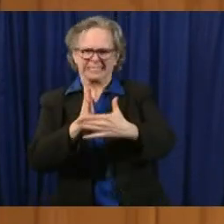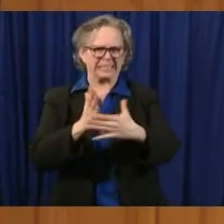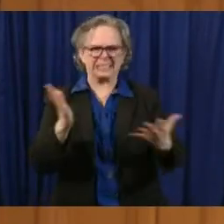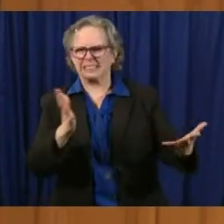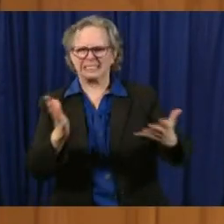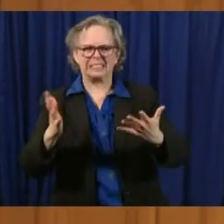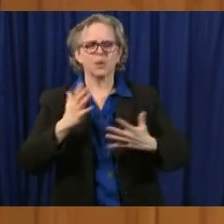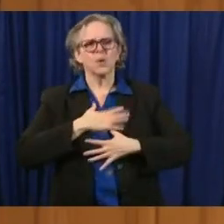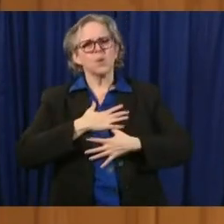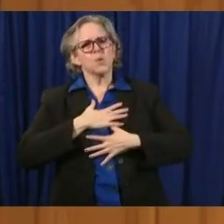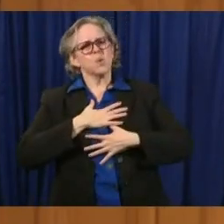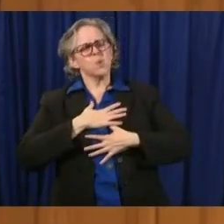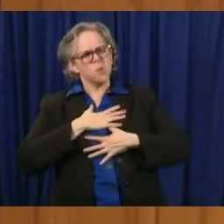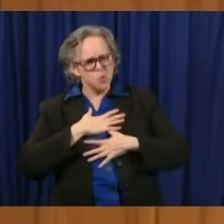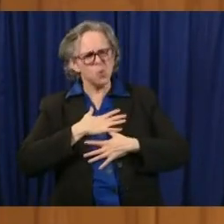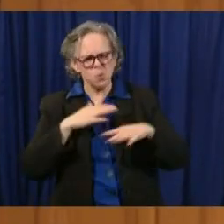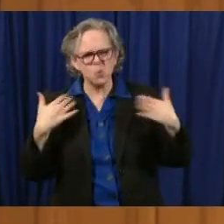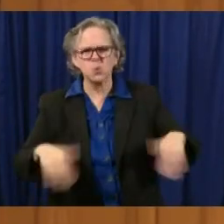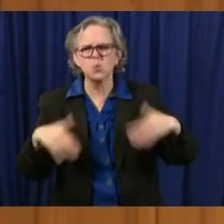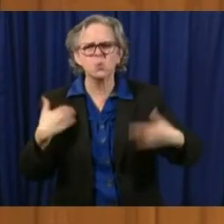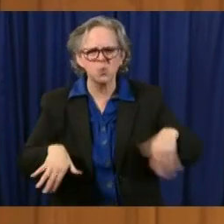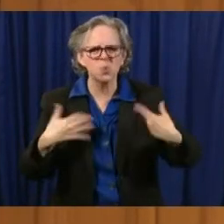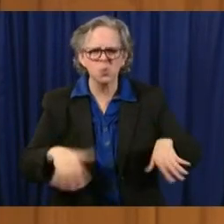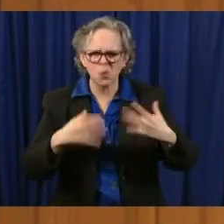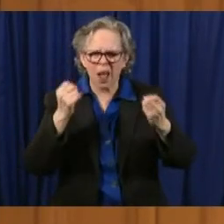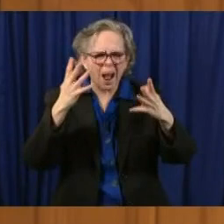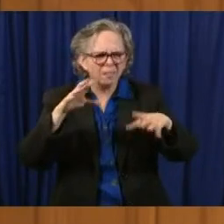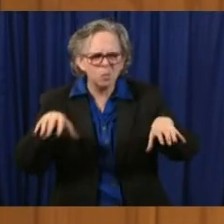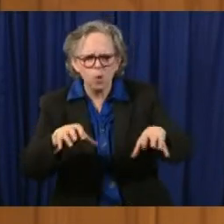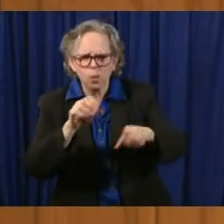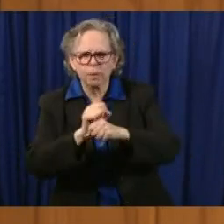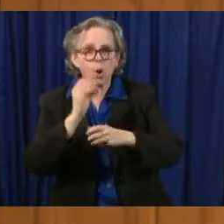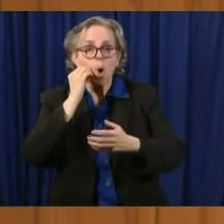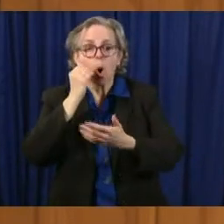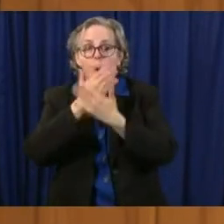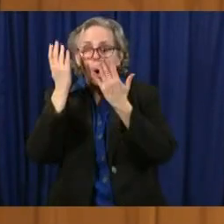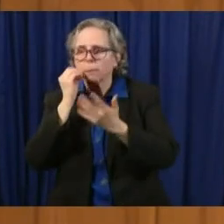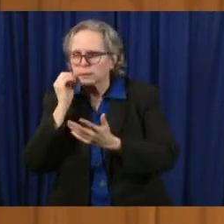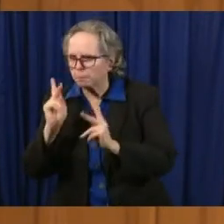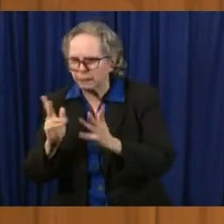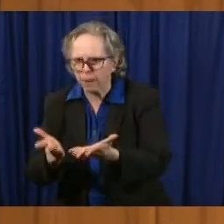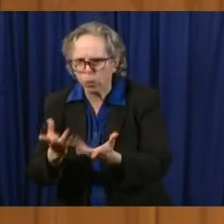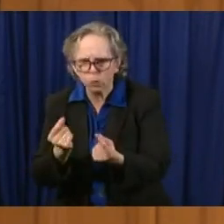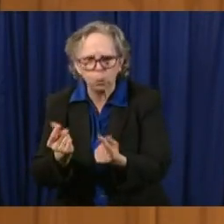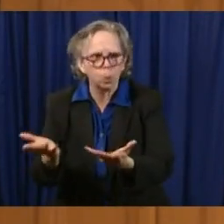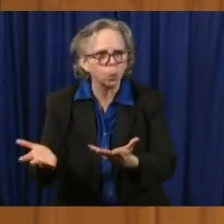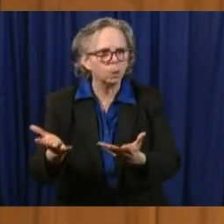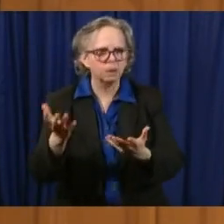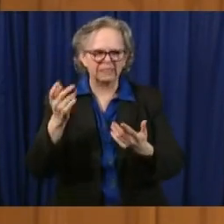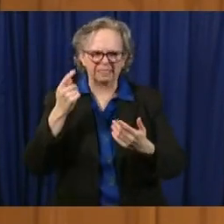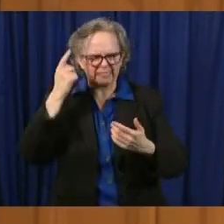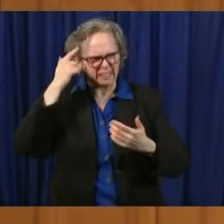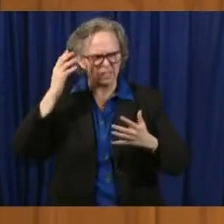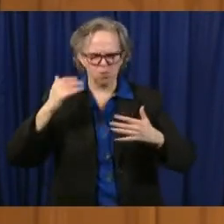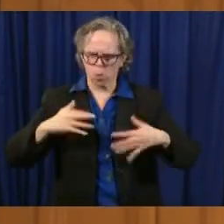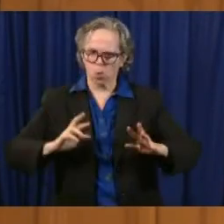now and in other settings. So I think this being on ready with that ability to build out and flex